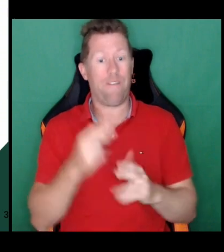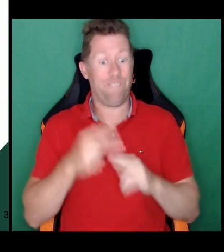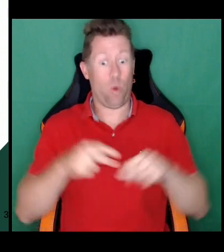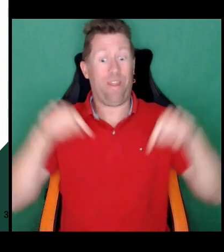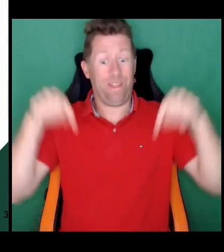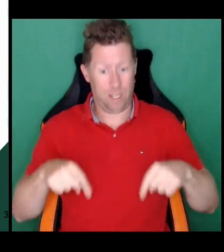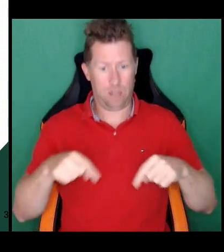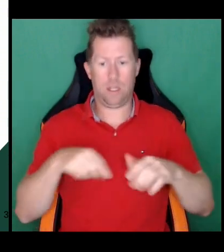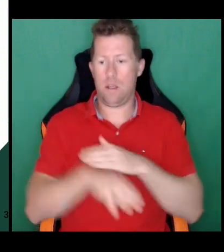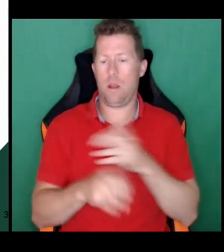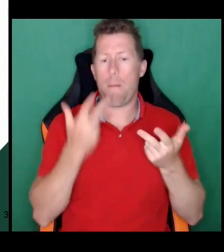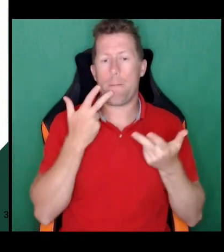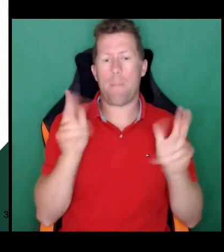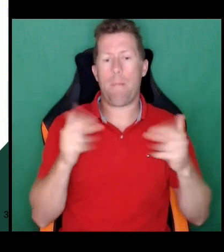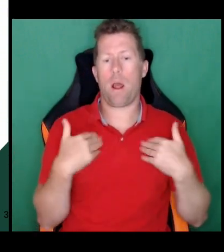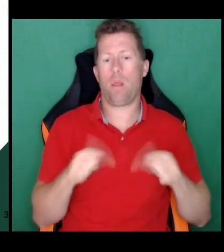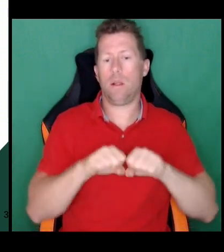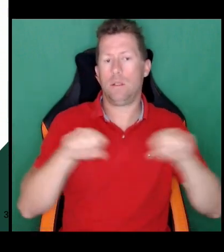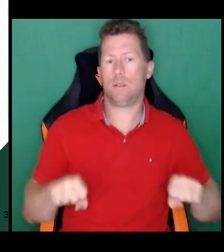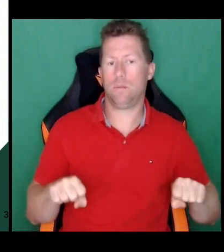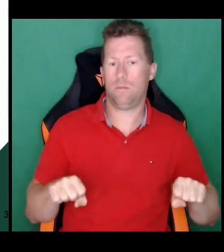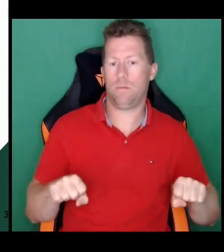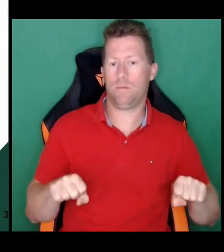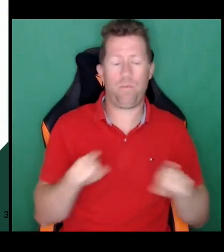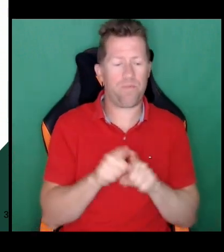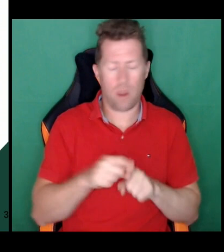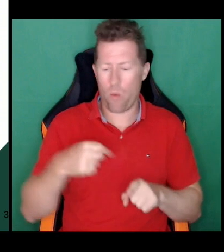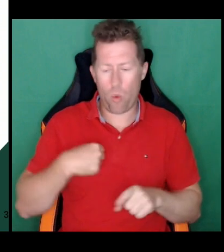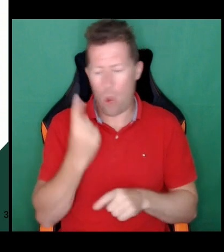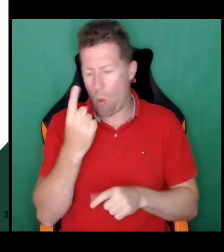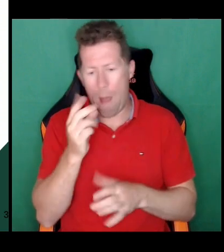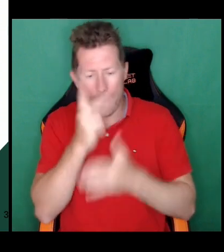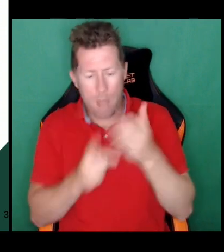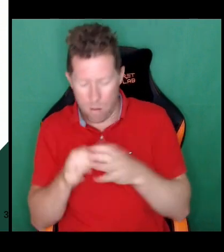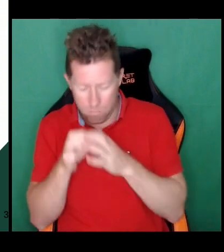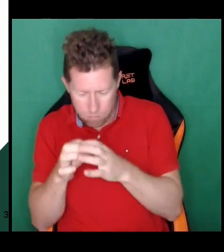is public health. And just as we as a sector and a community have faced very